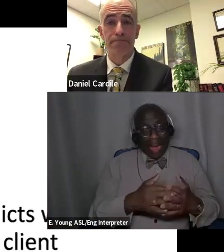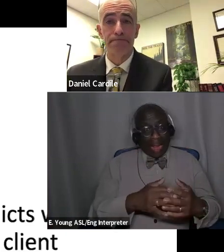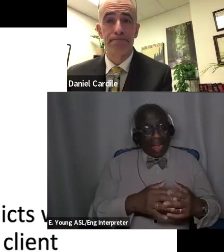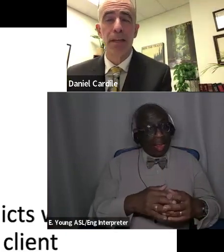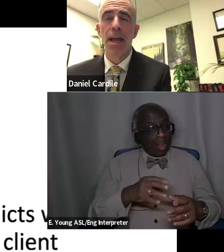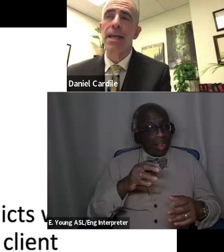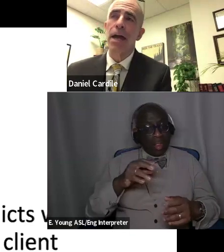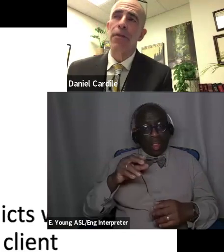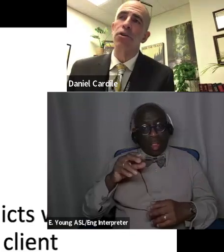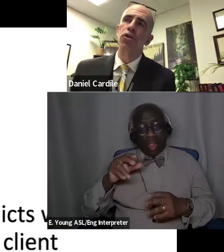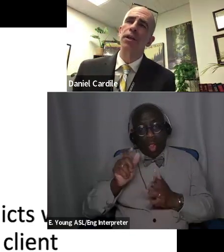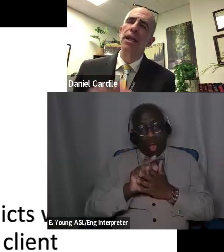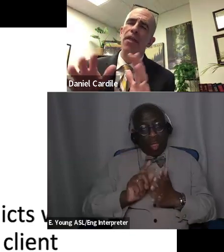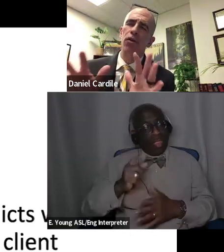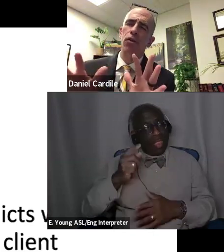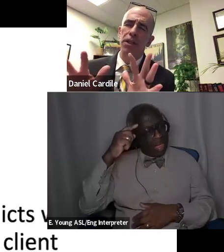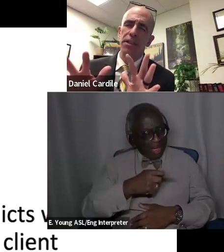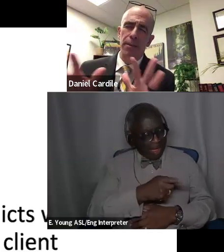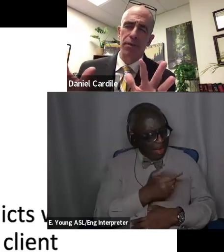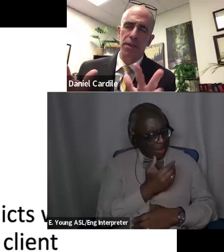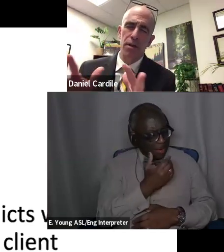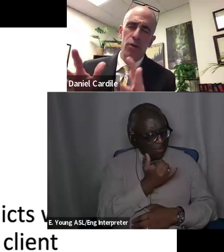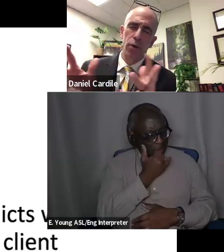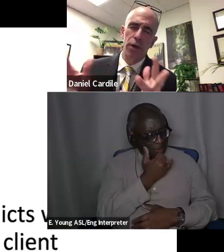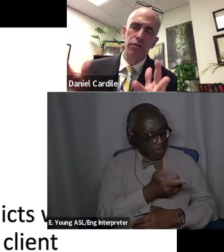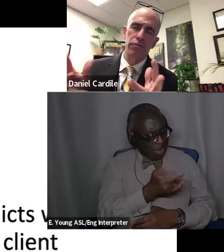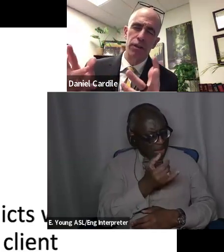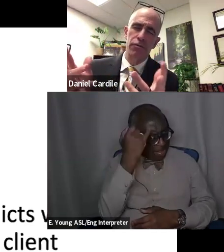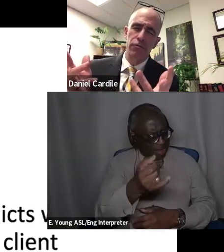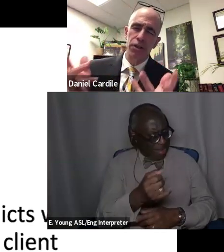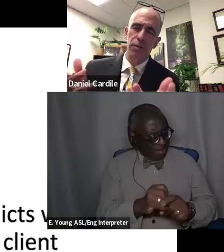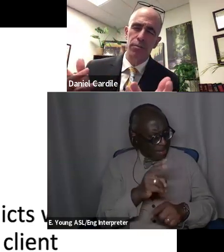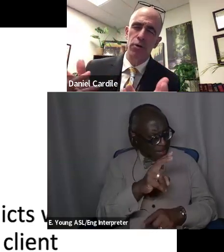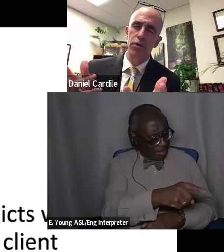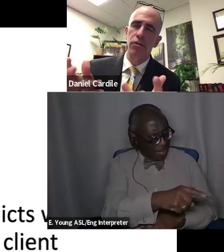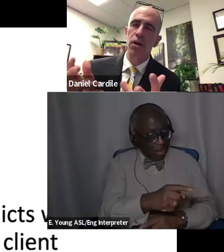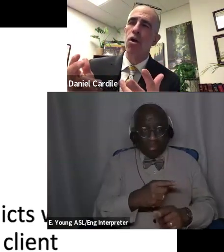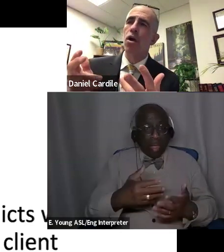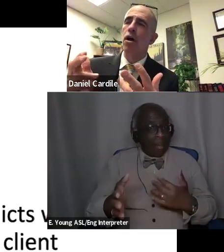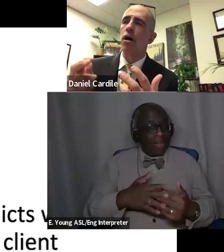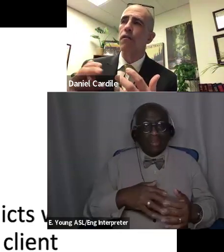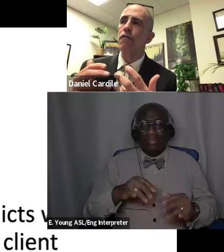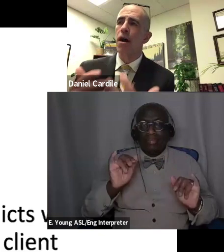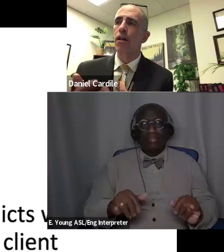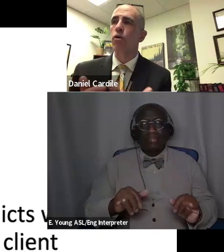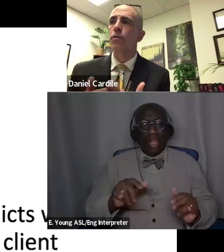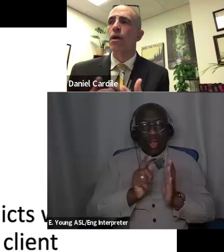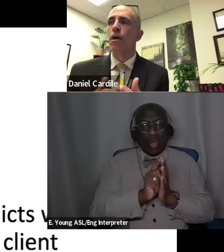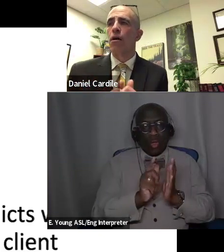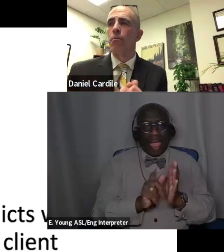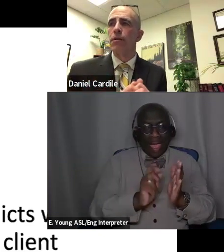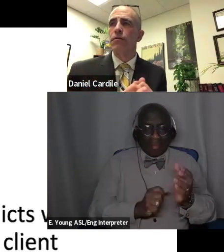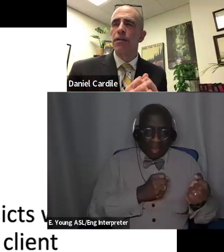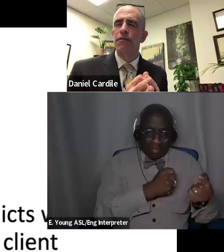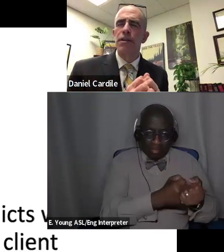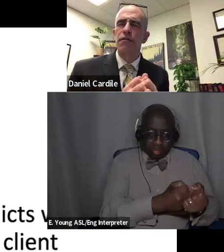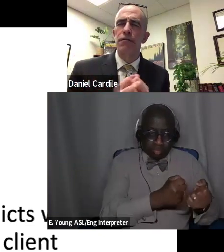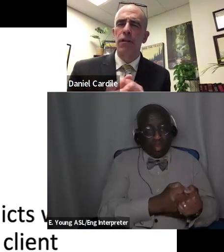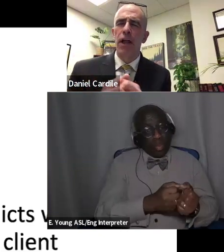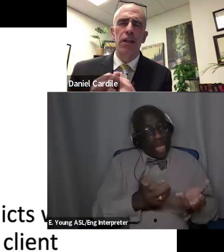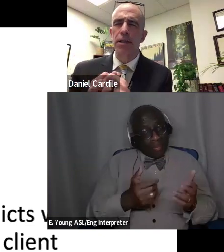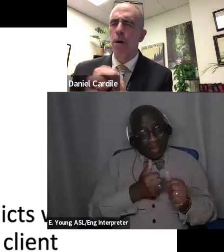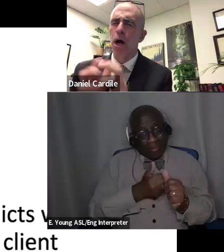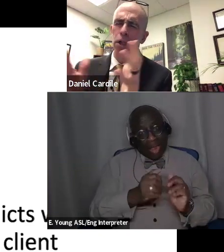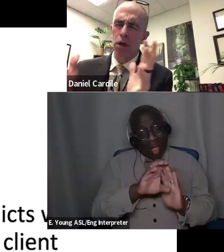person. Now, there's certain ethical exceptions that a lawyer is supposed to follow.